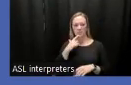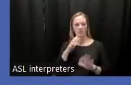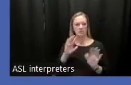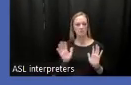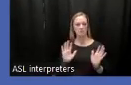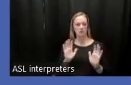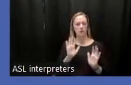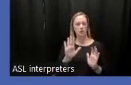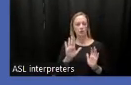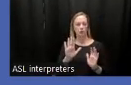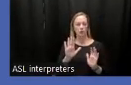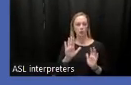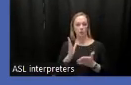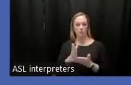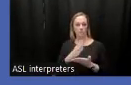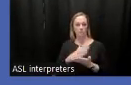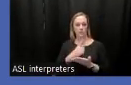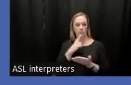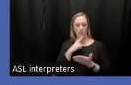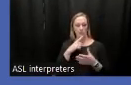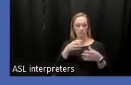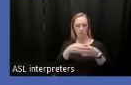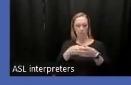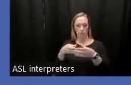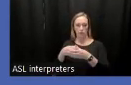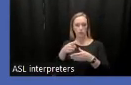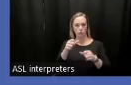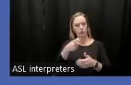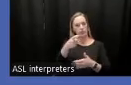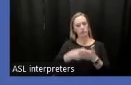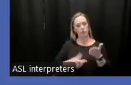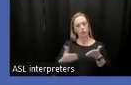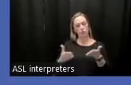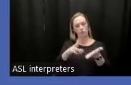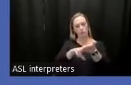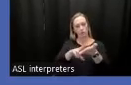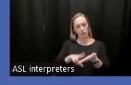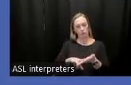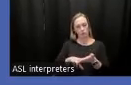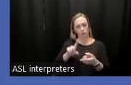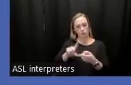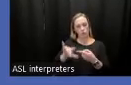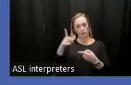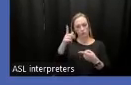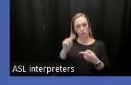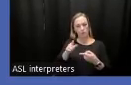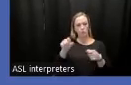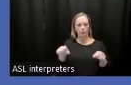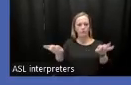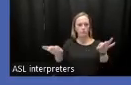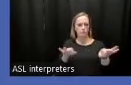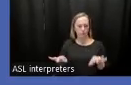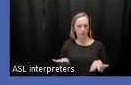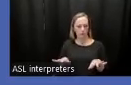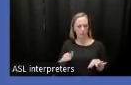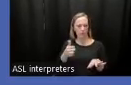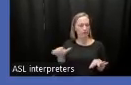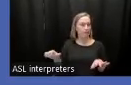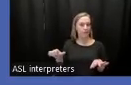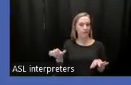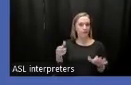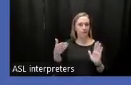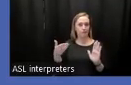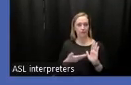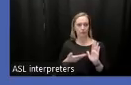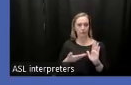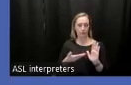modular. I mean, certainly you can charge service contracts to the grant as part of it, and you can describe anything in there that